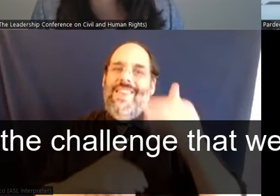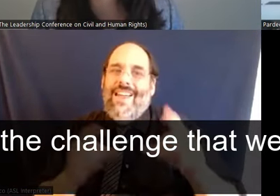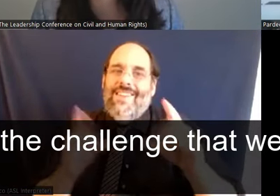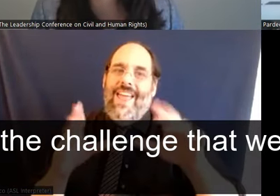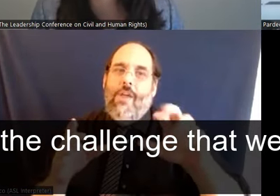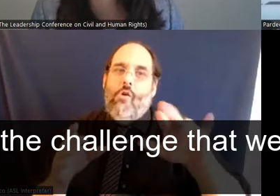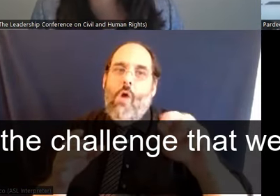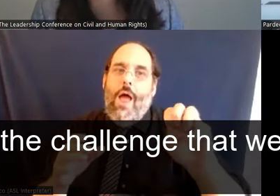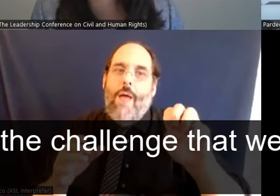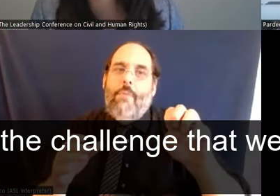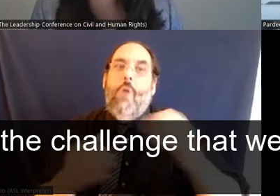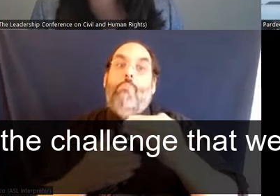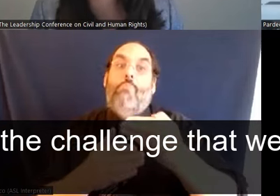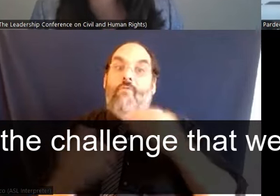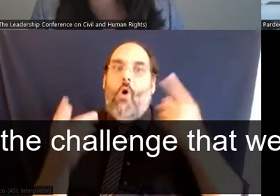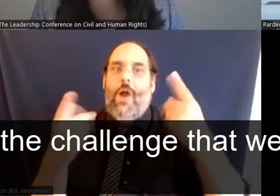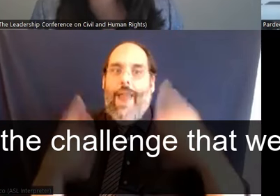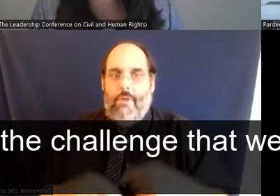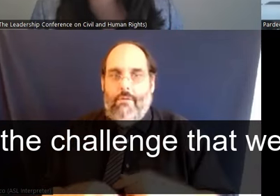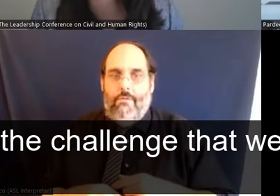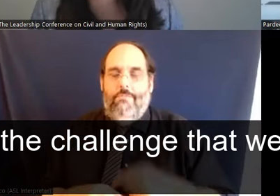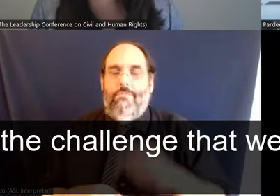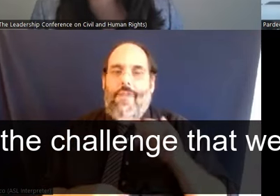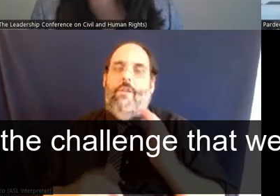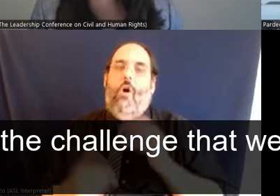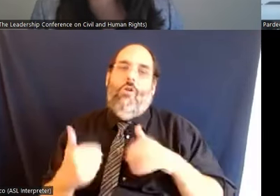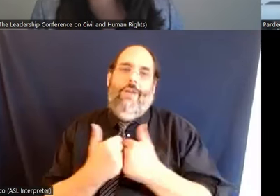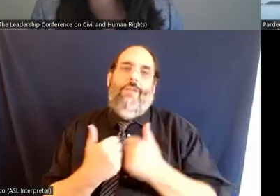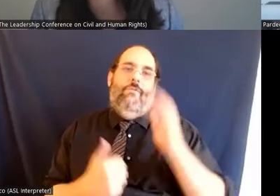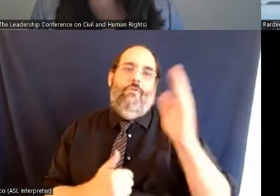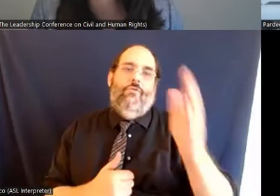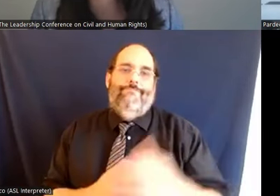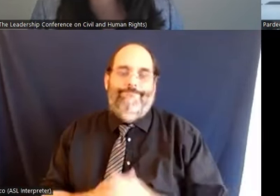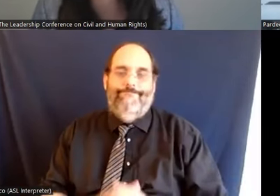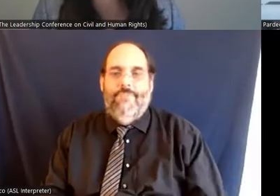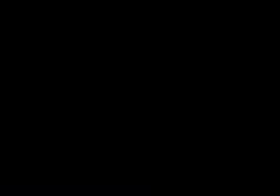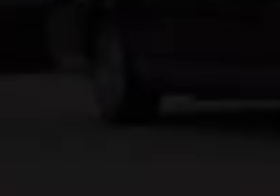happening. And that's the challenge that we face going forward.